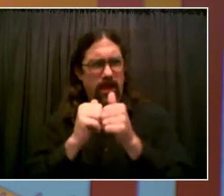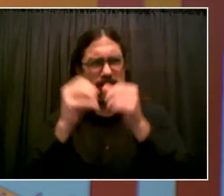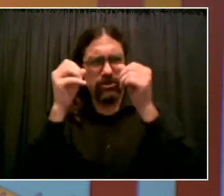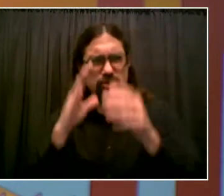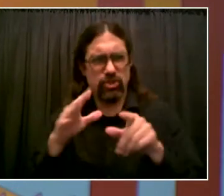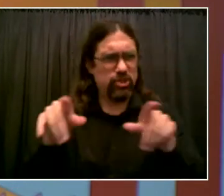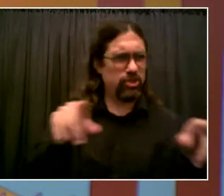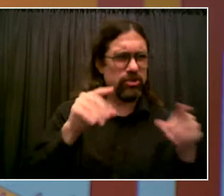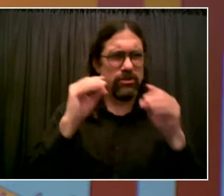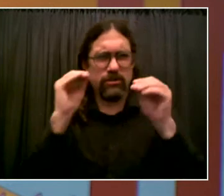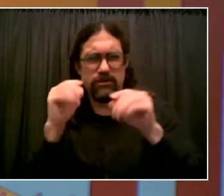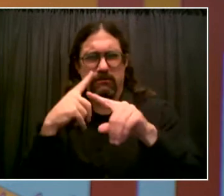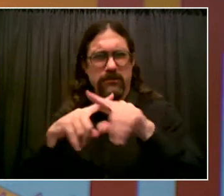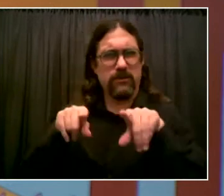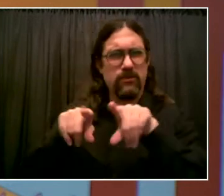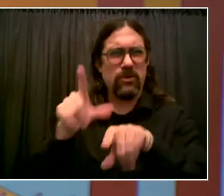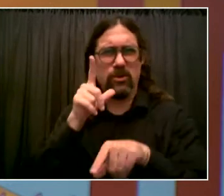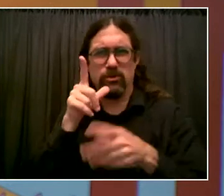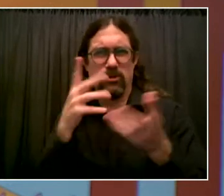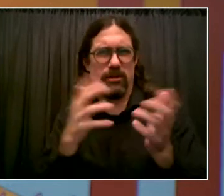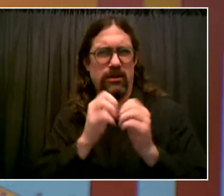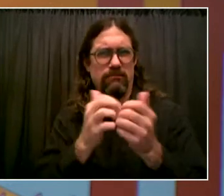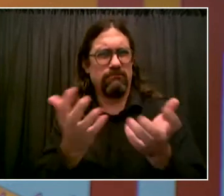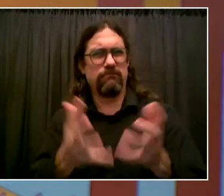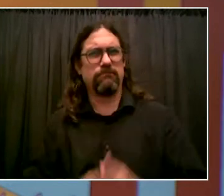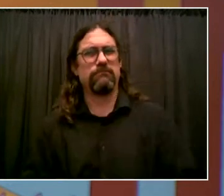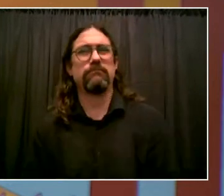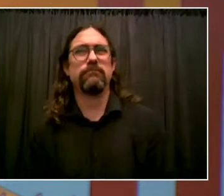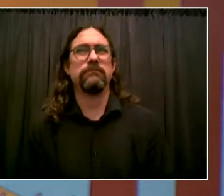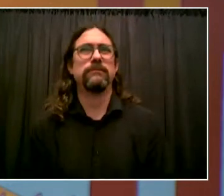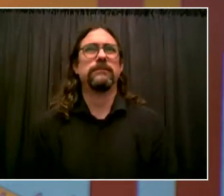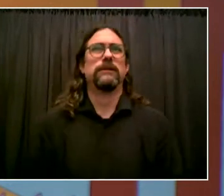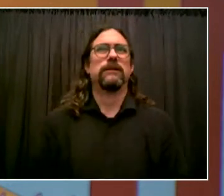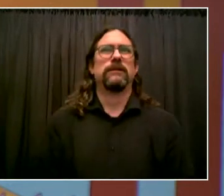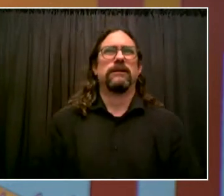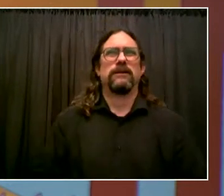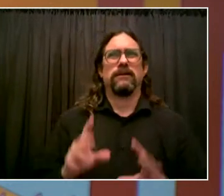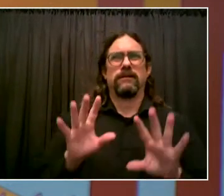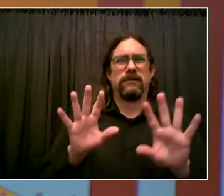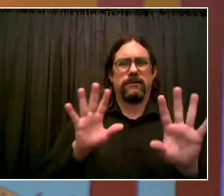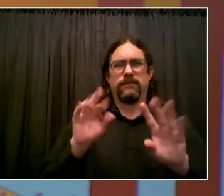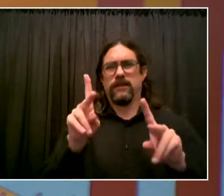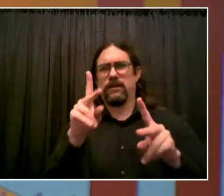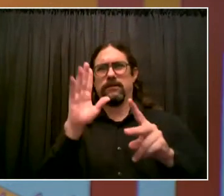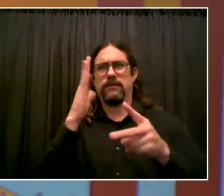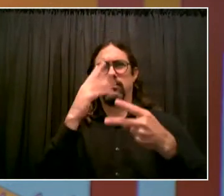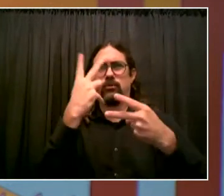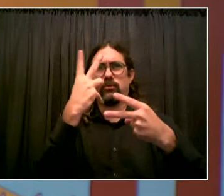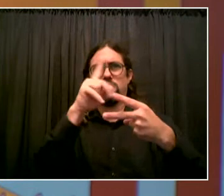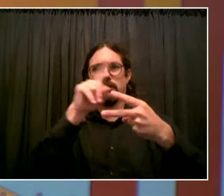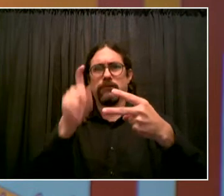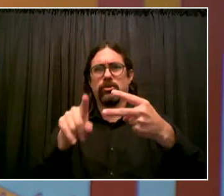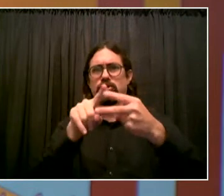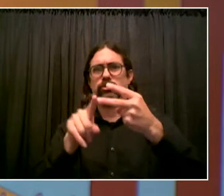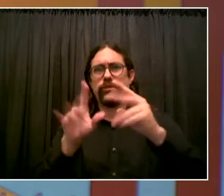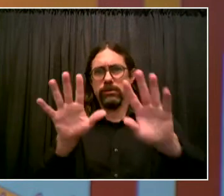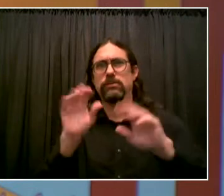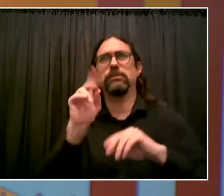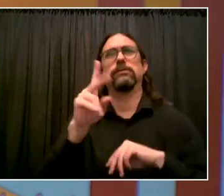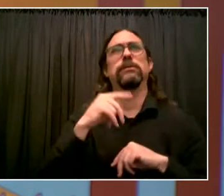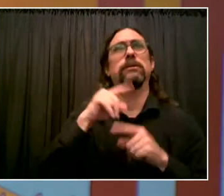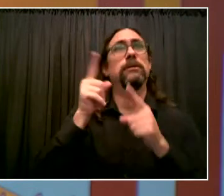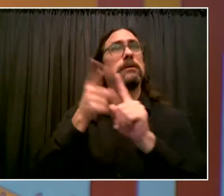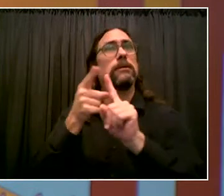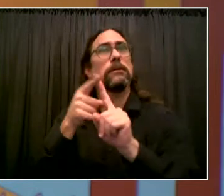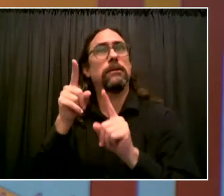I don't think this changes that fundamentally. We can have the Chancellor and the doctors speak to that. But on the